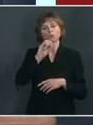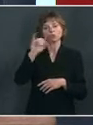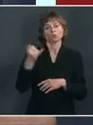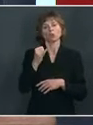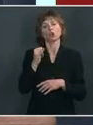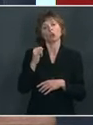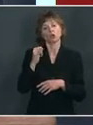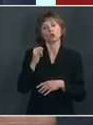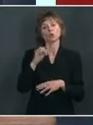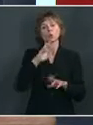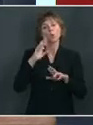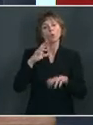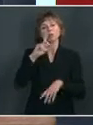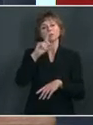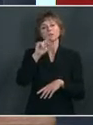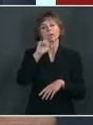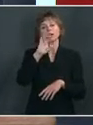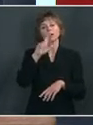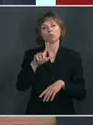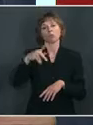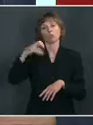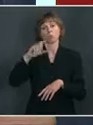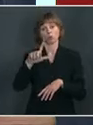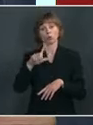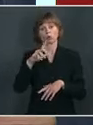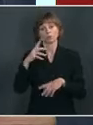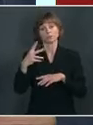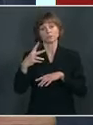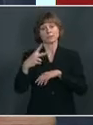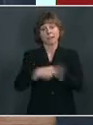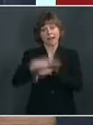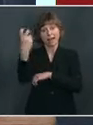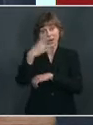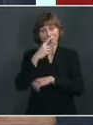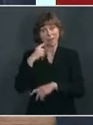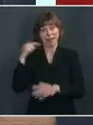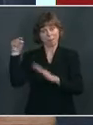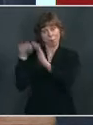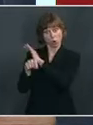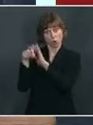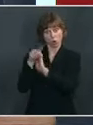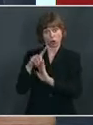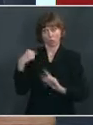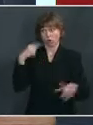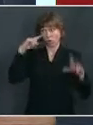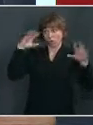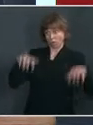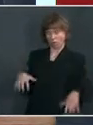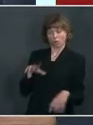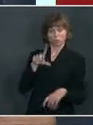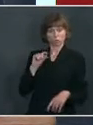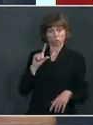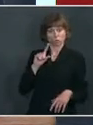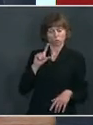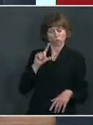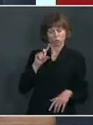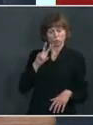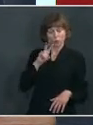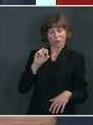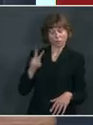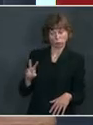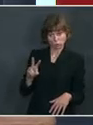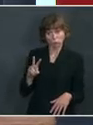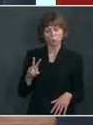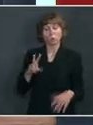Pearl's kidnapping and brutal murder, which shocked the world's conscience in 2002. This decision to exonerate and